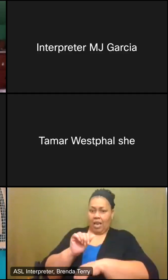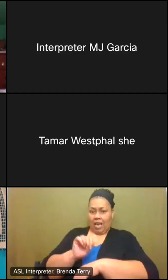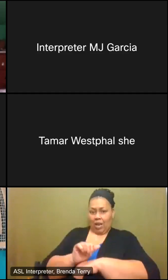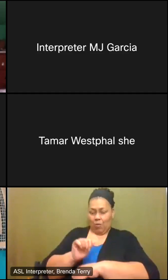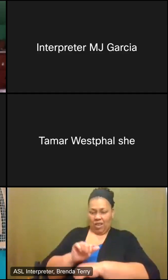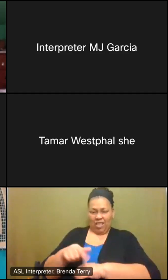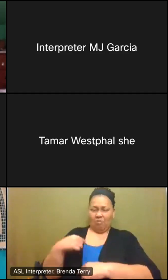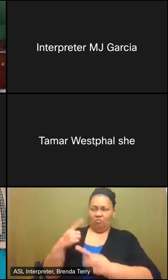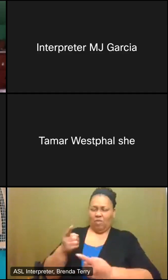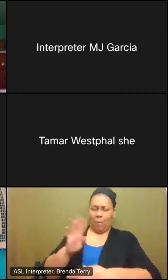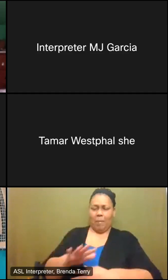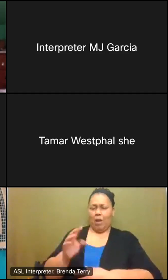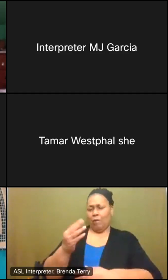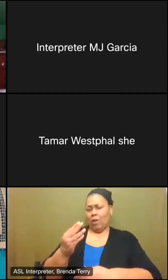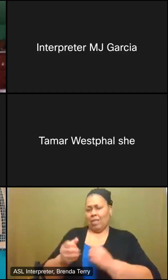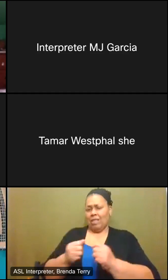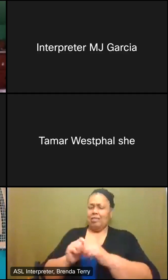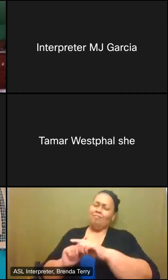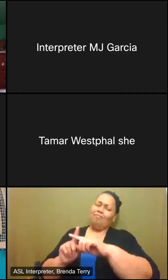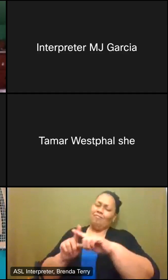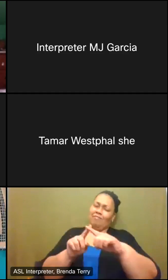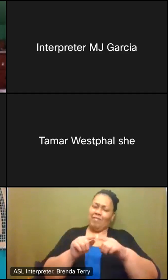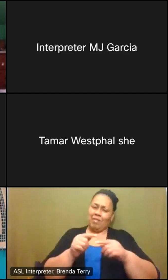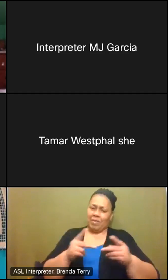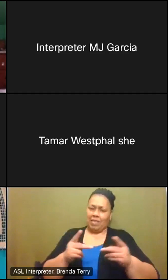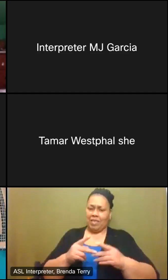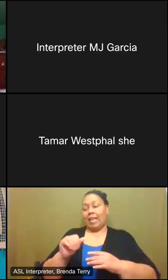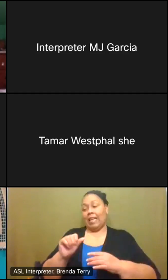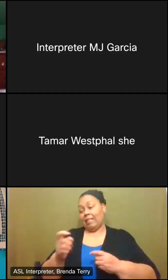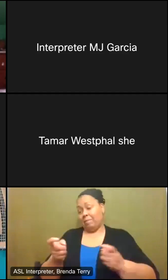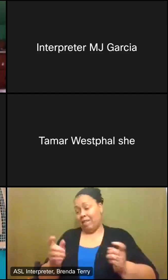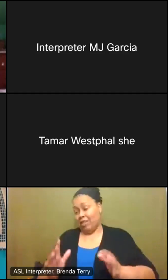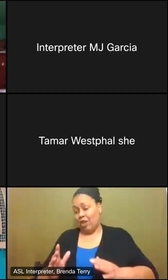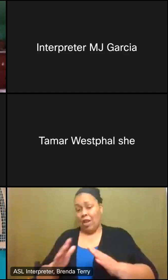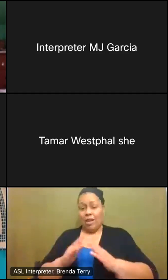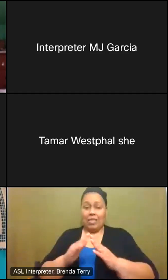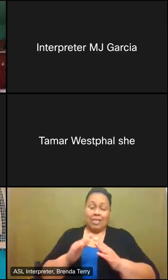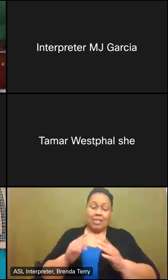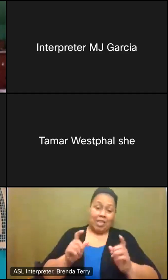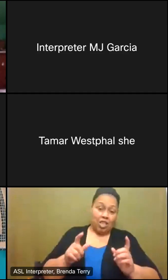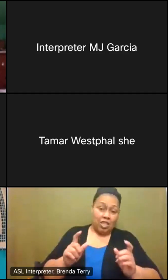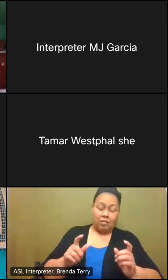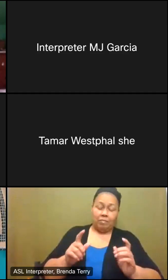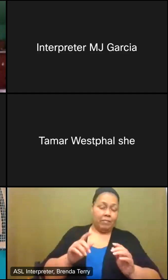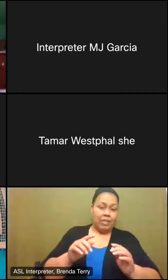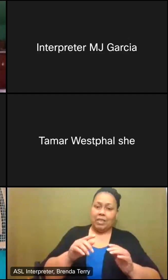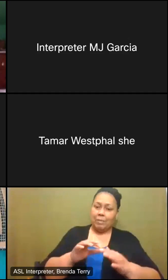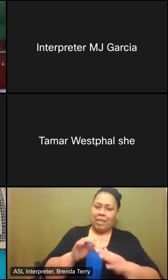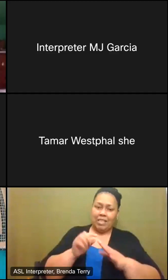been fortunate enough to work in different positions such as case manager and housing specialist and now the legal department.